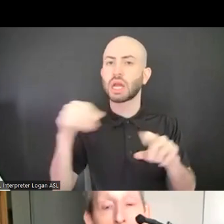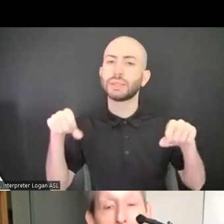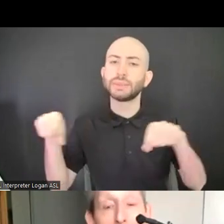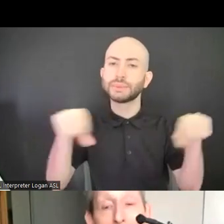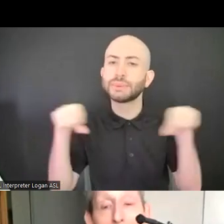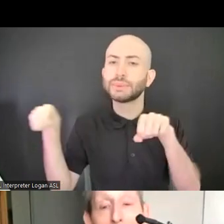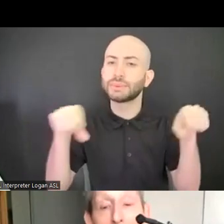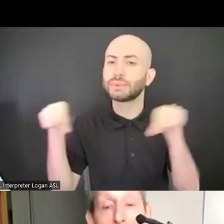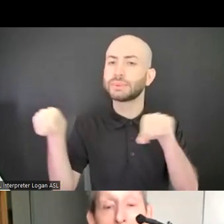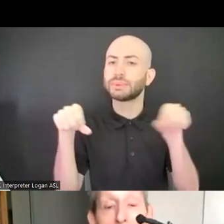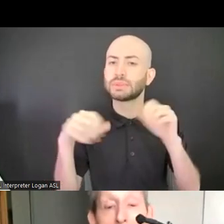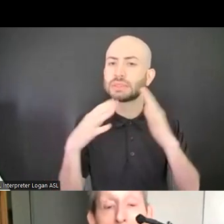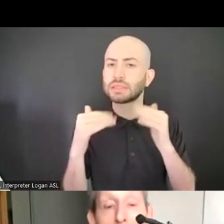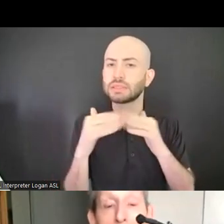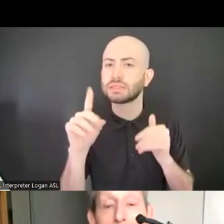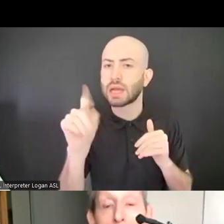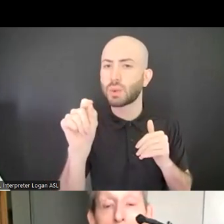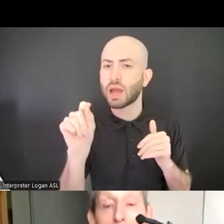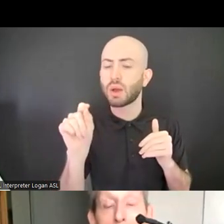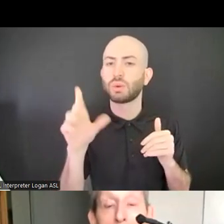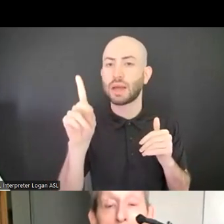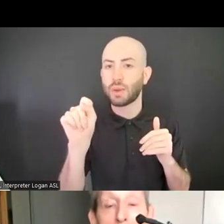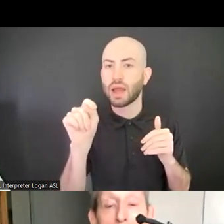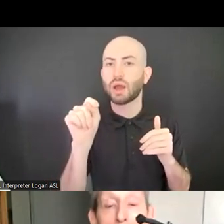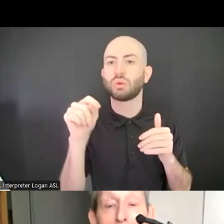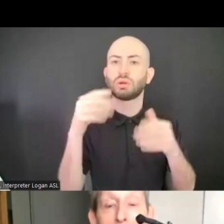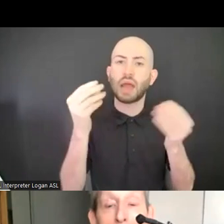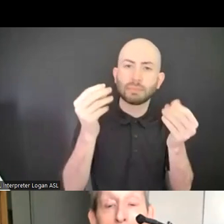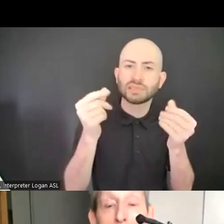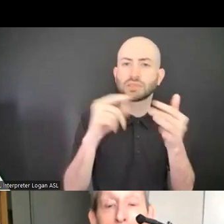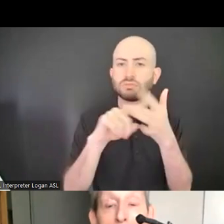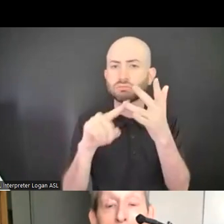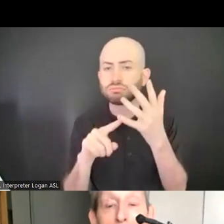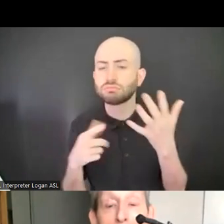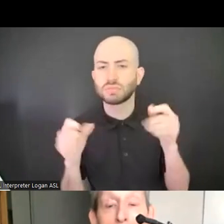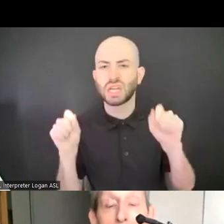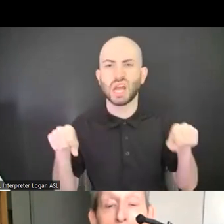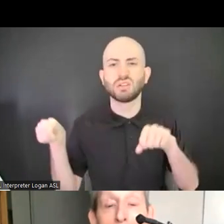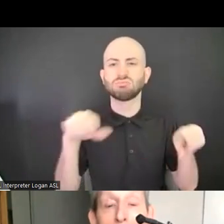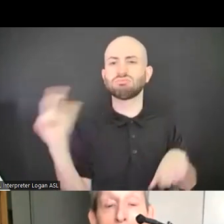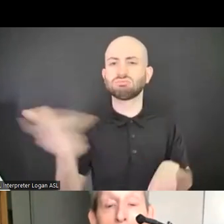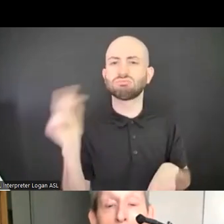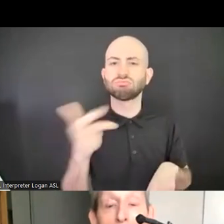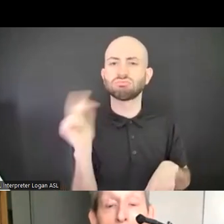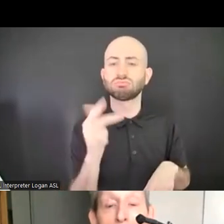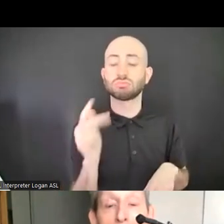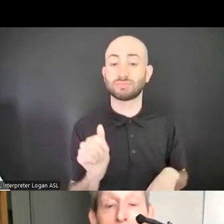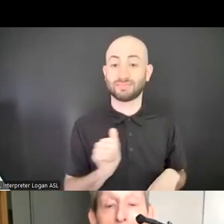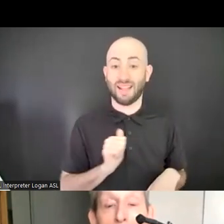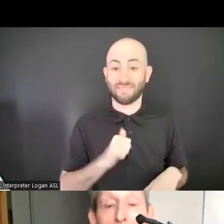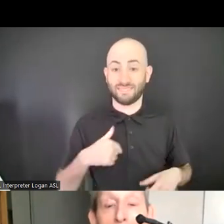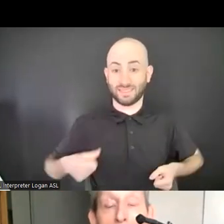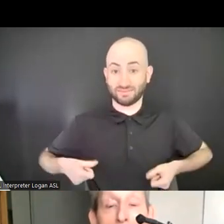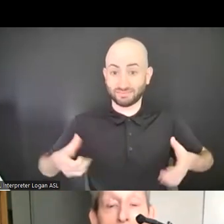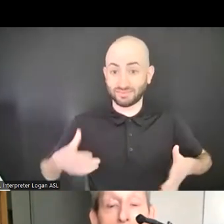downtown area and around campus and stuff and um i am a wheelchair user and i'm legally